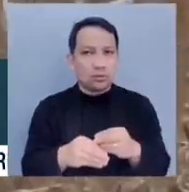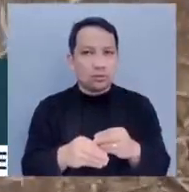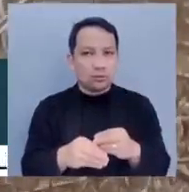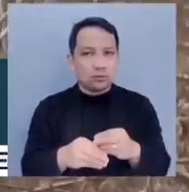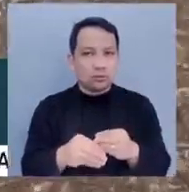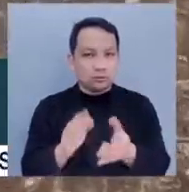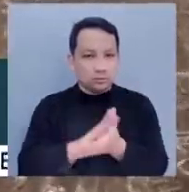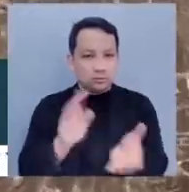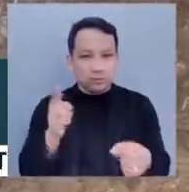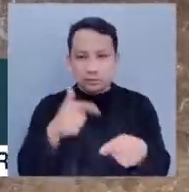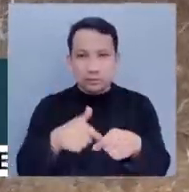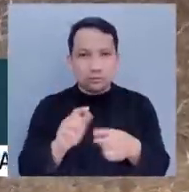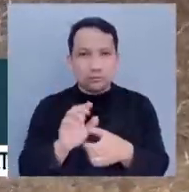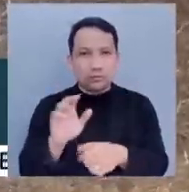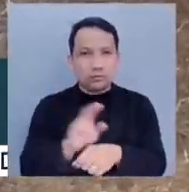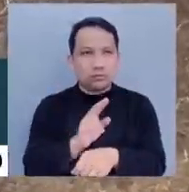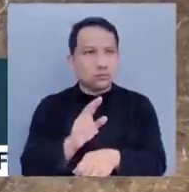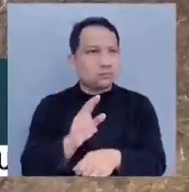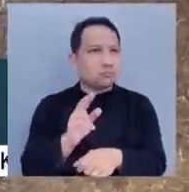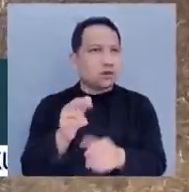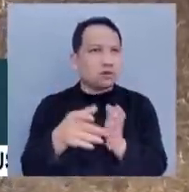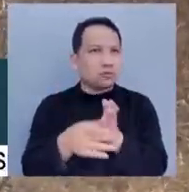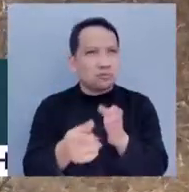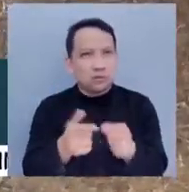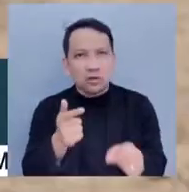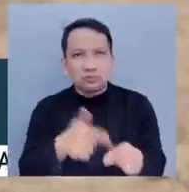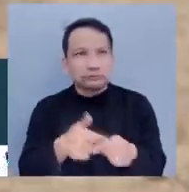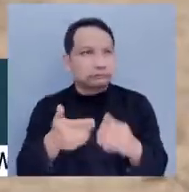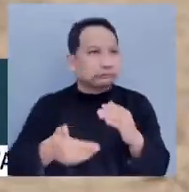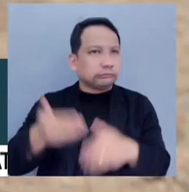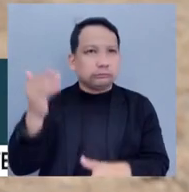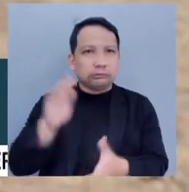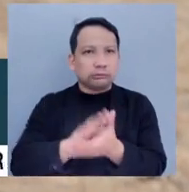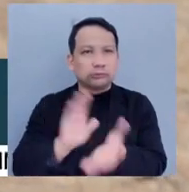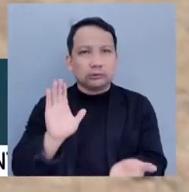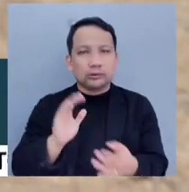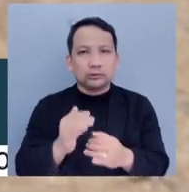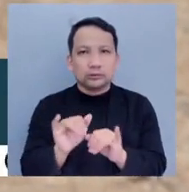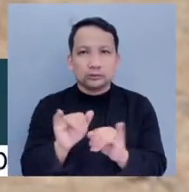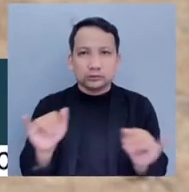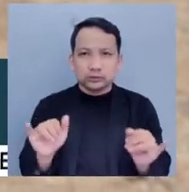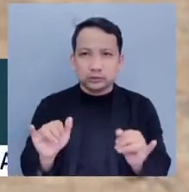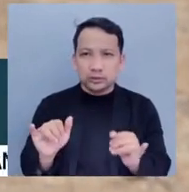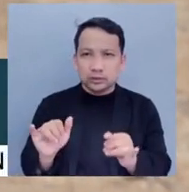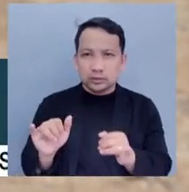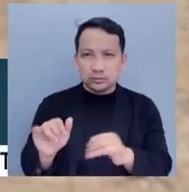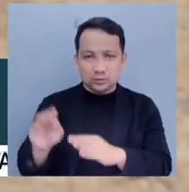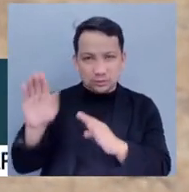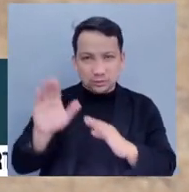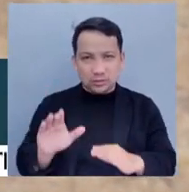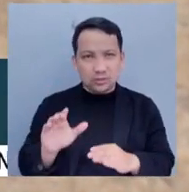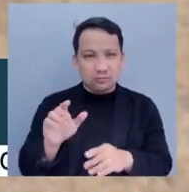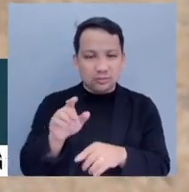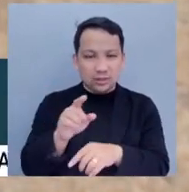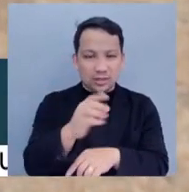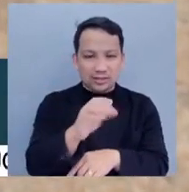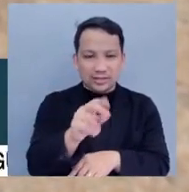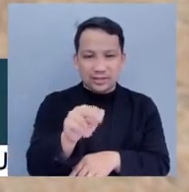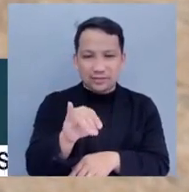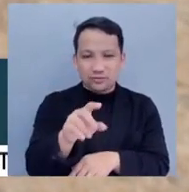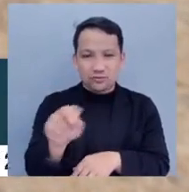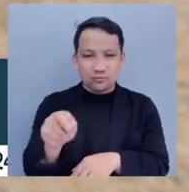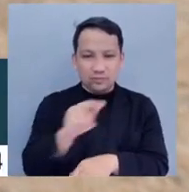The cost of using a mowing crew is going up, especially on steep hills in canyons. Goats are